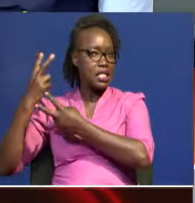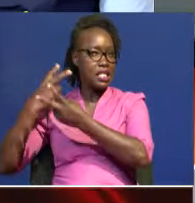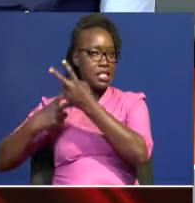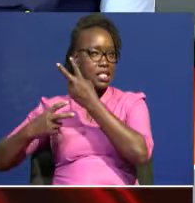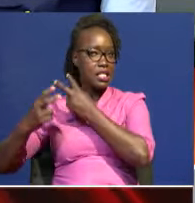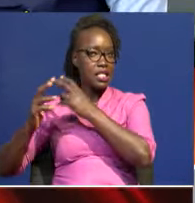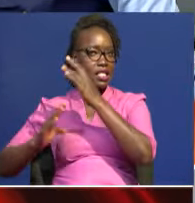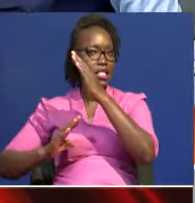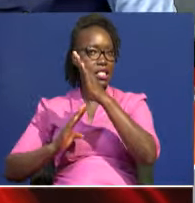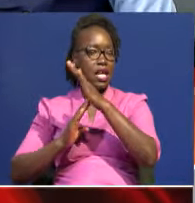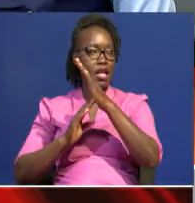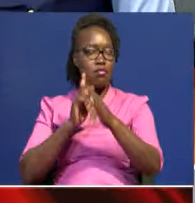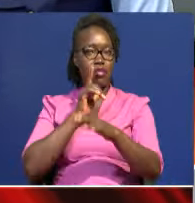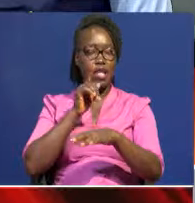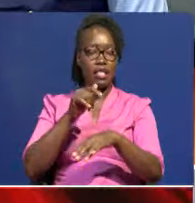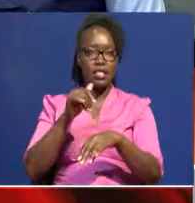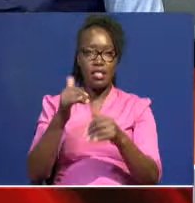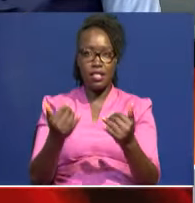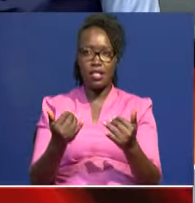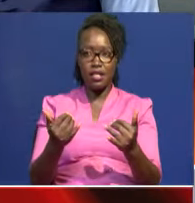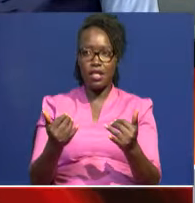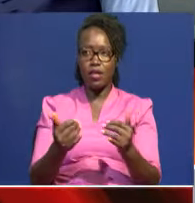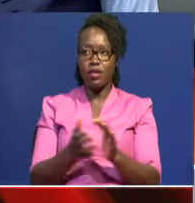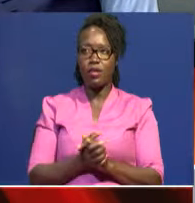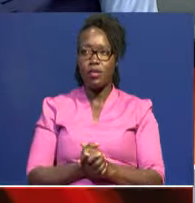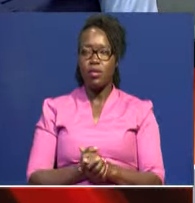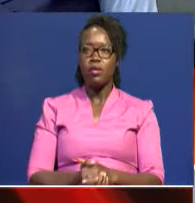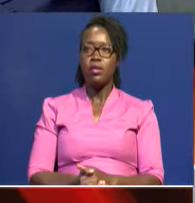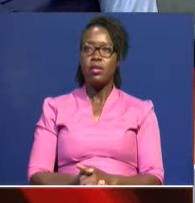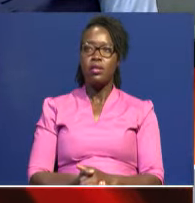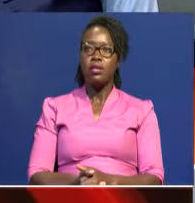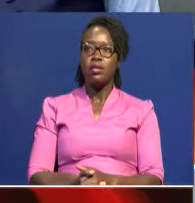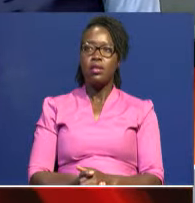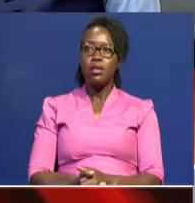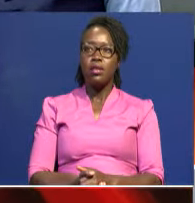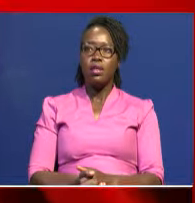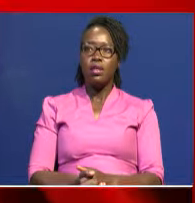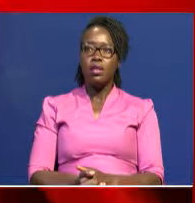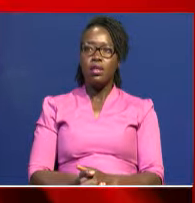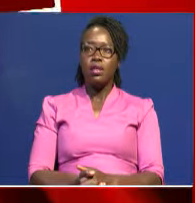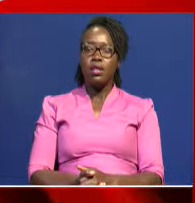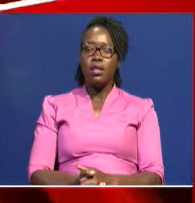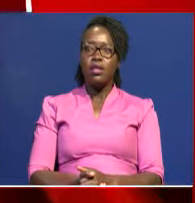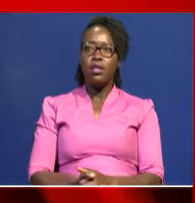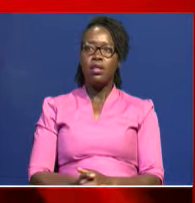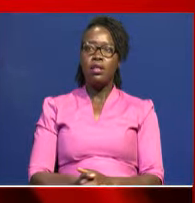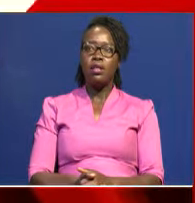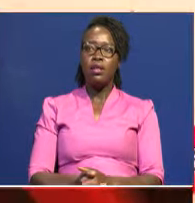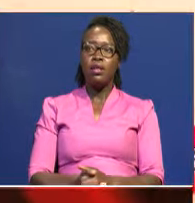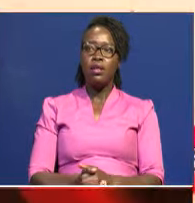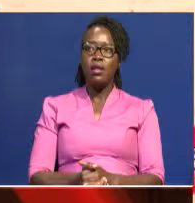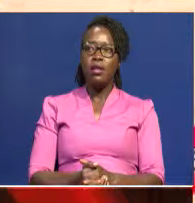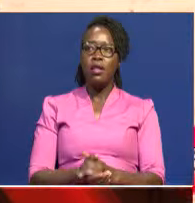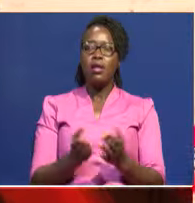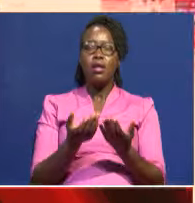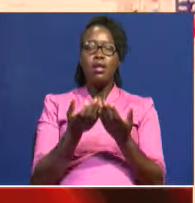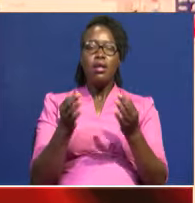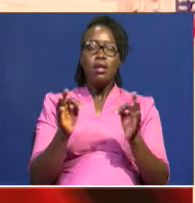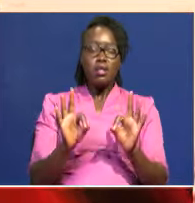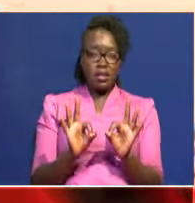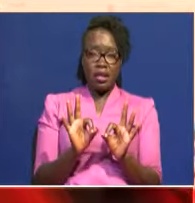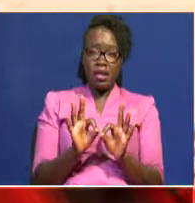at the top of the hour. The radio desk is as well having a bulletin. Monica kulisababisha kuachiliwa